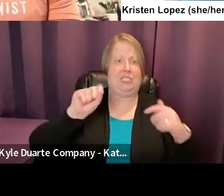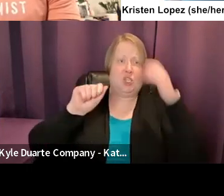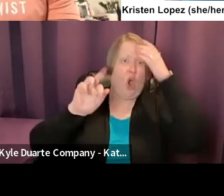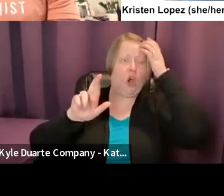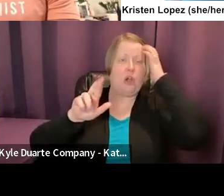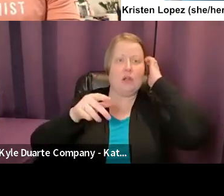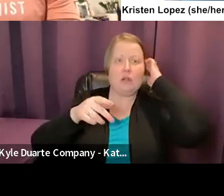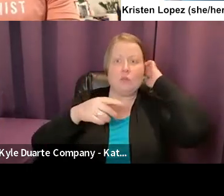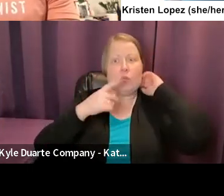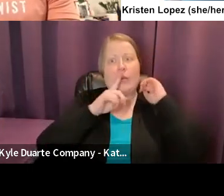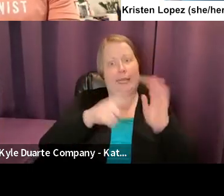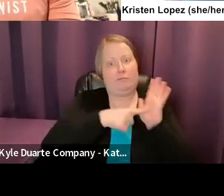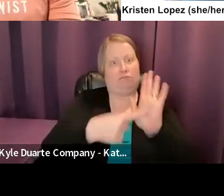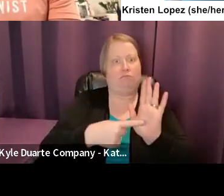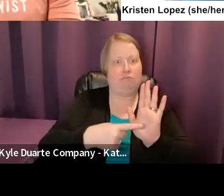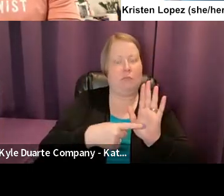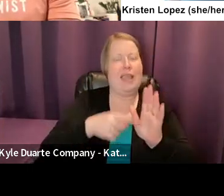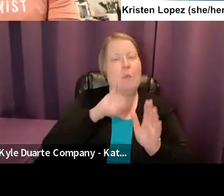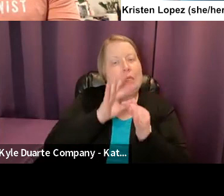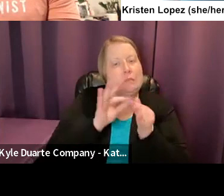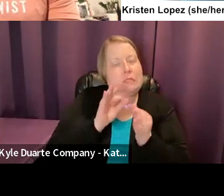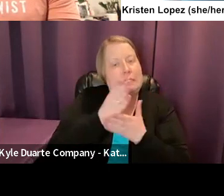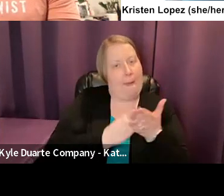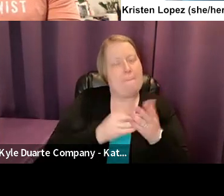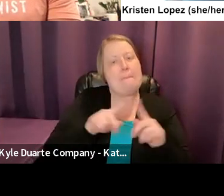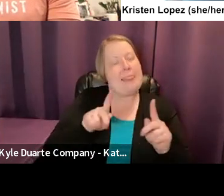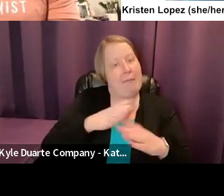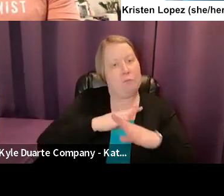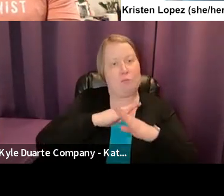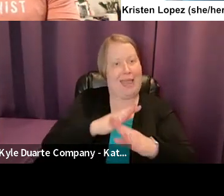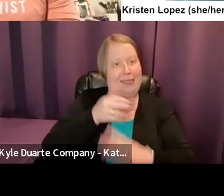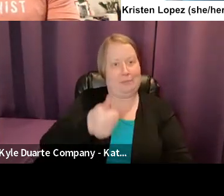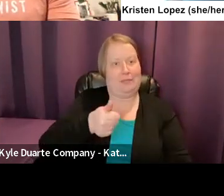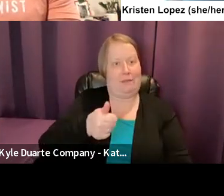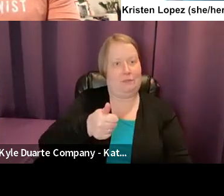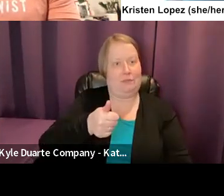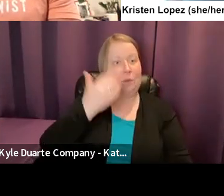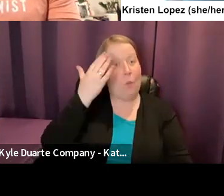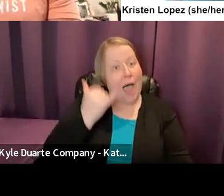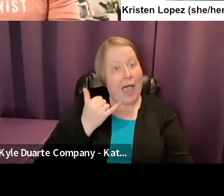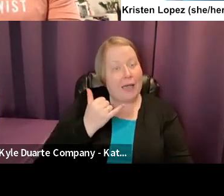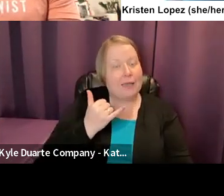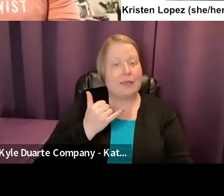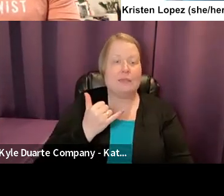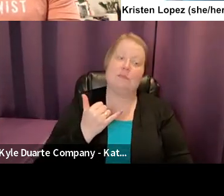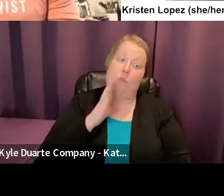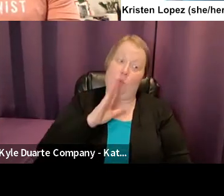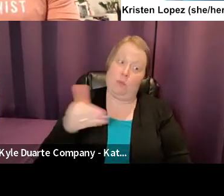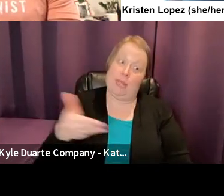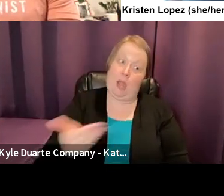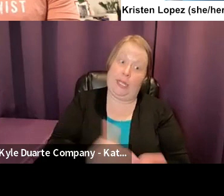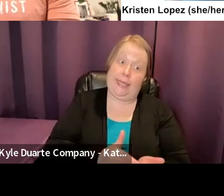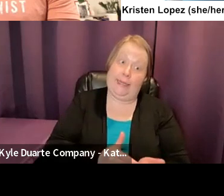about it to a certain extent, but they have to protect themselves because it's always about, will you get another job?